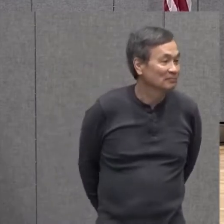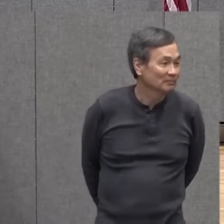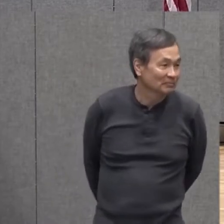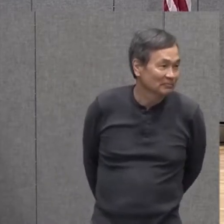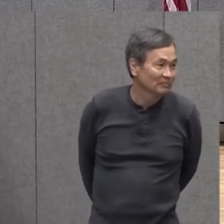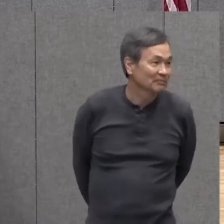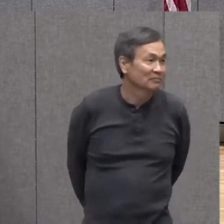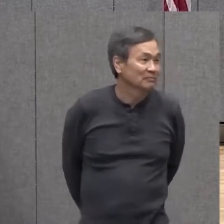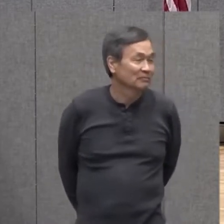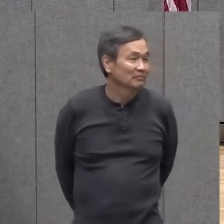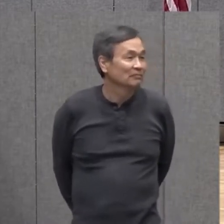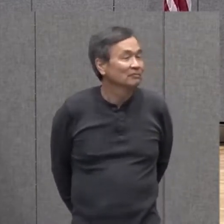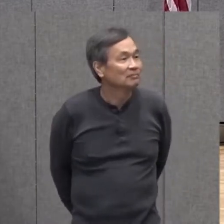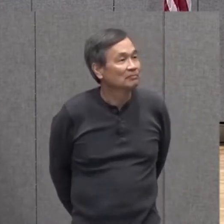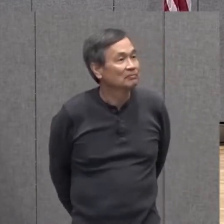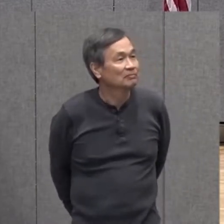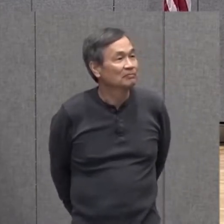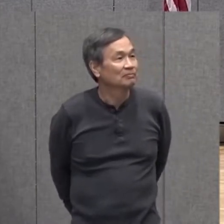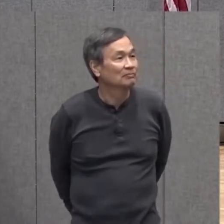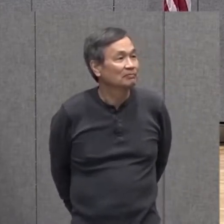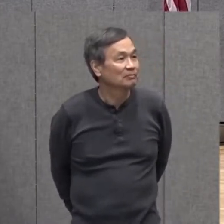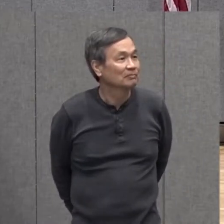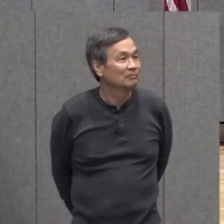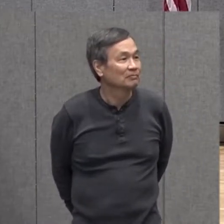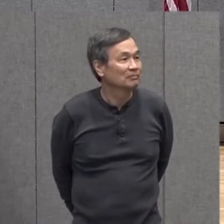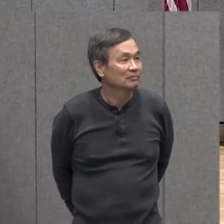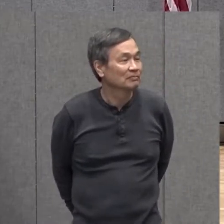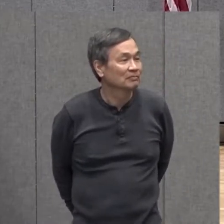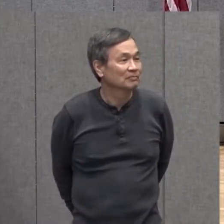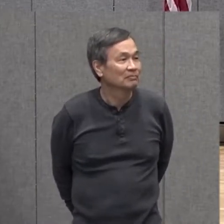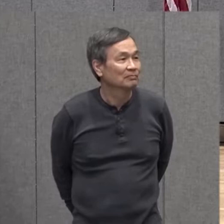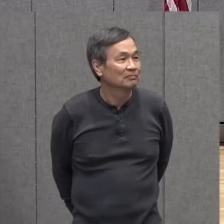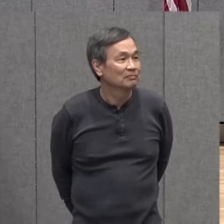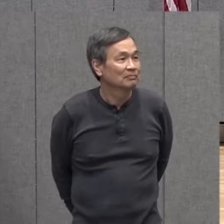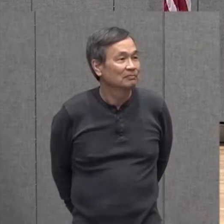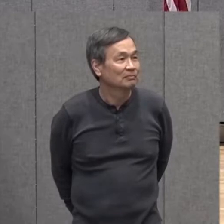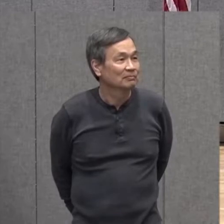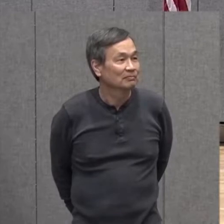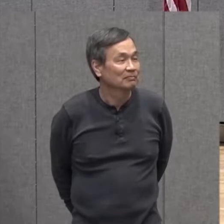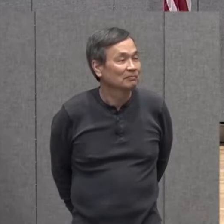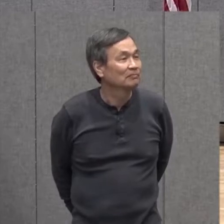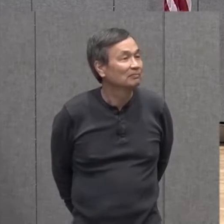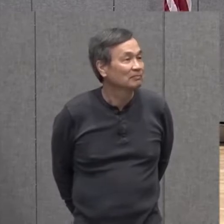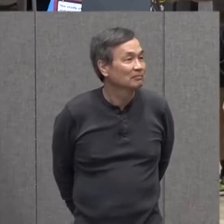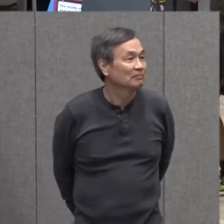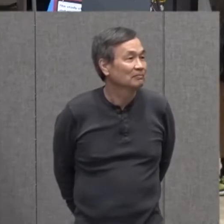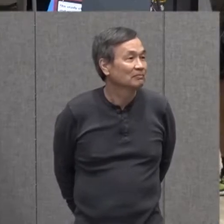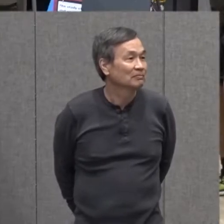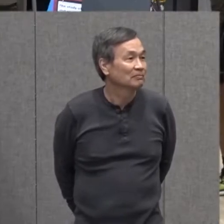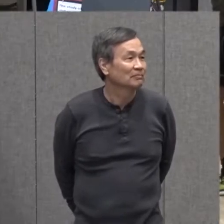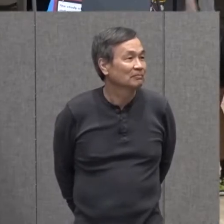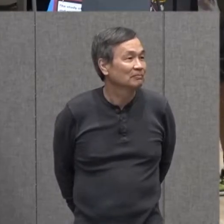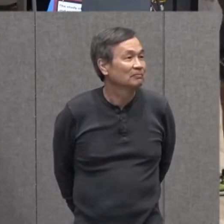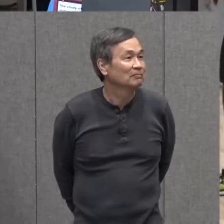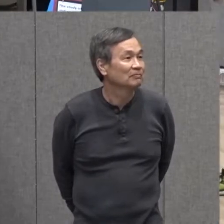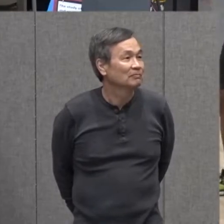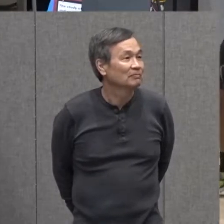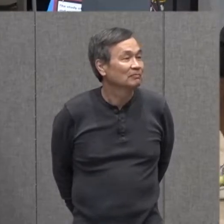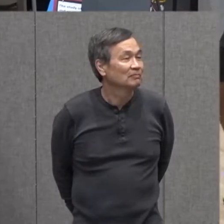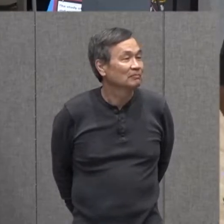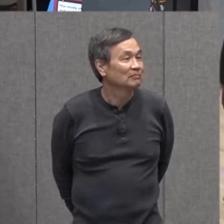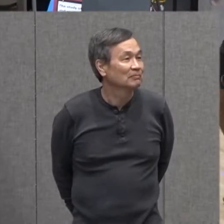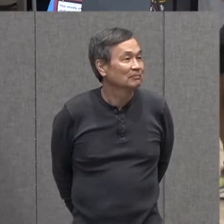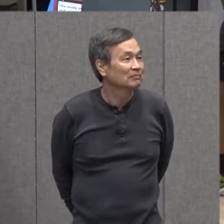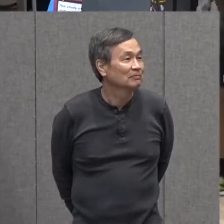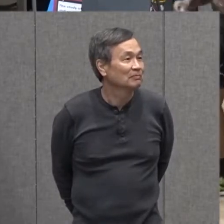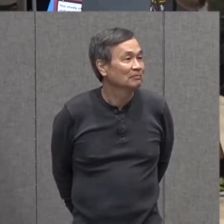Let's find that groove. Here we go. Yeah, they like the way I move it. When I crank it like it's snap.